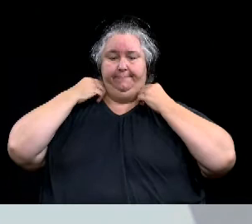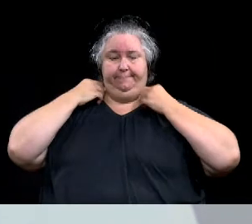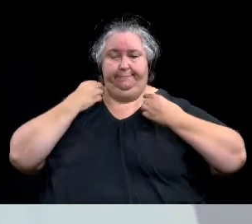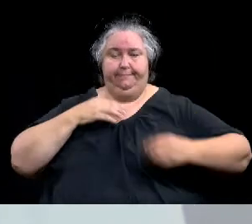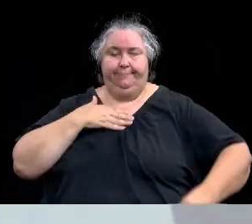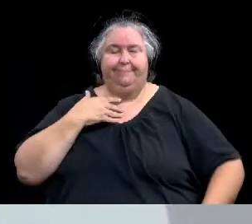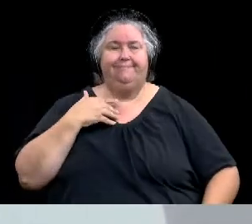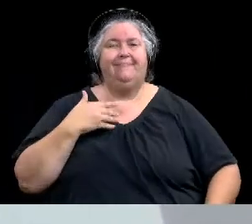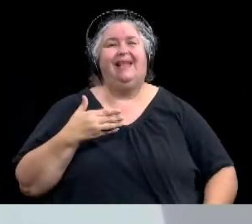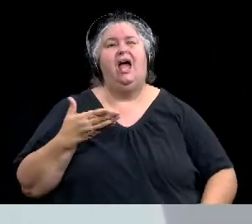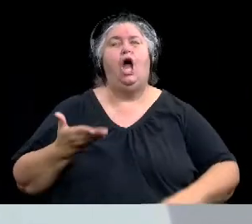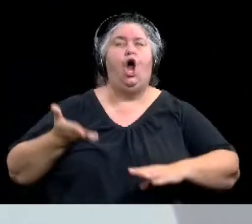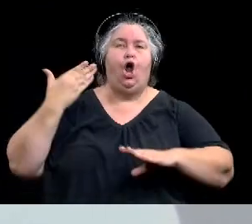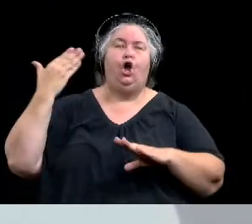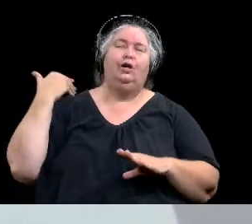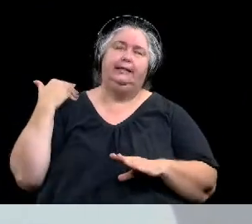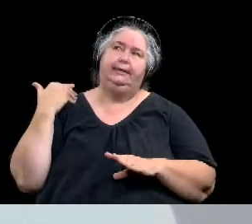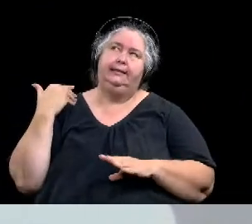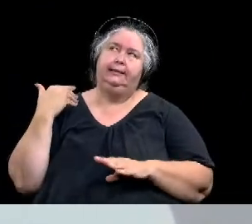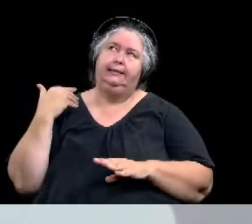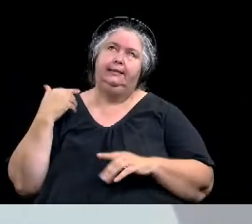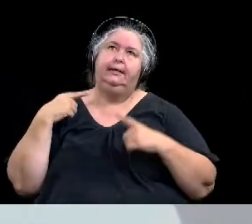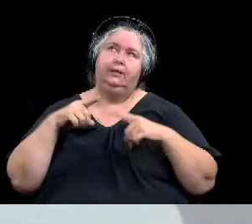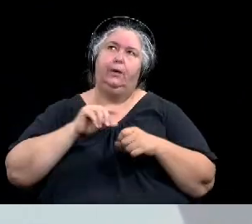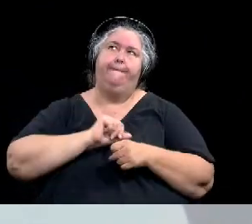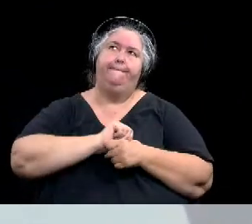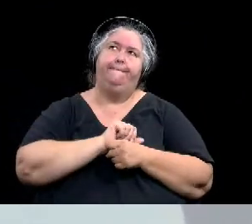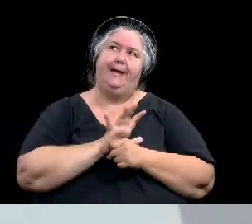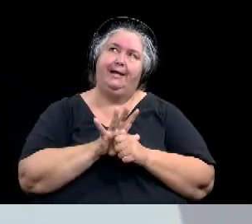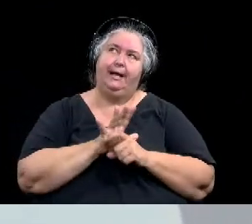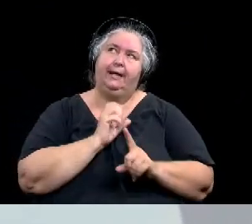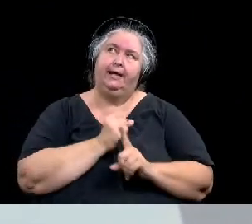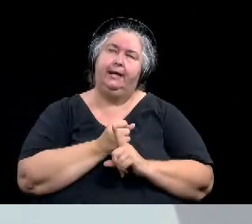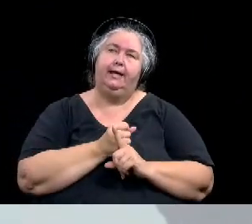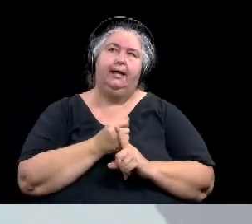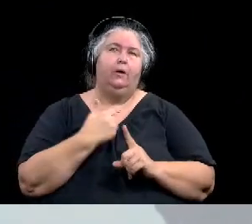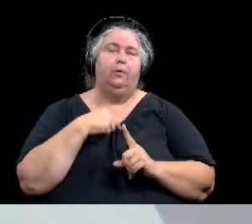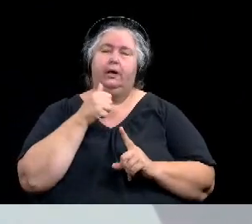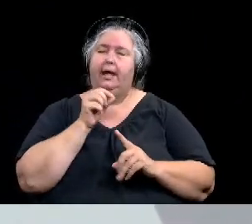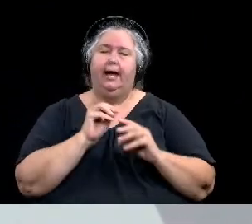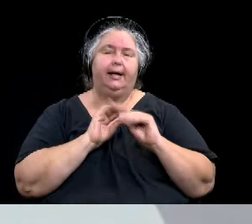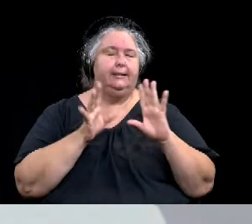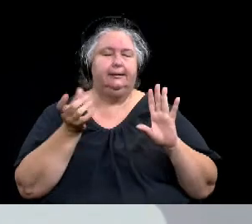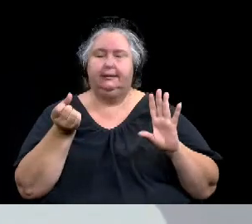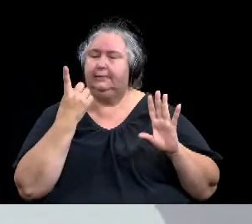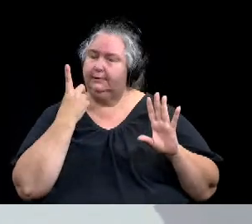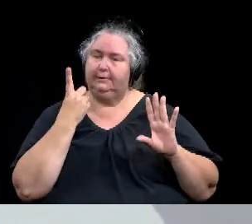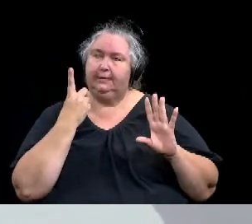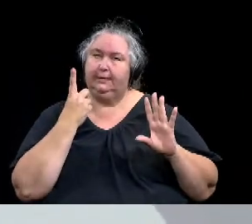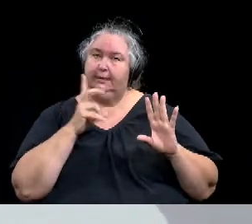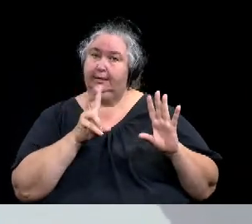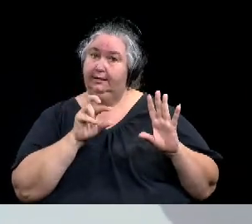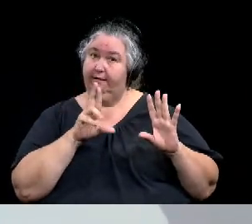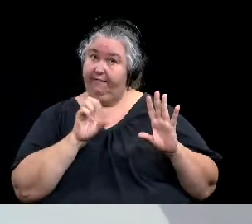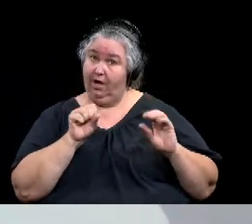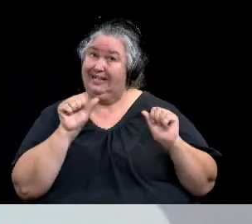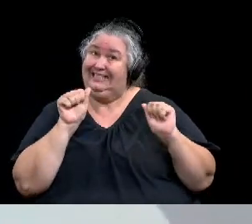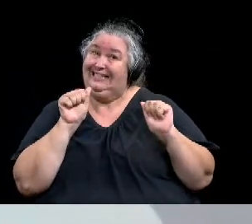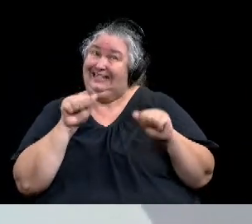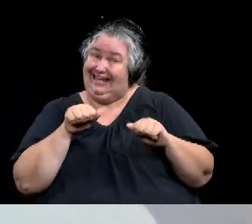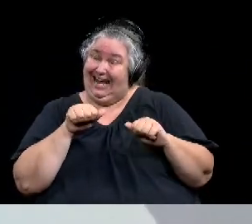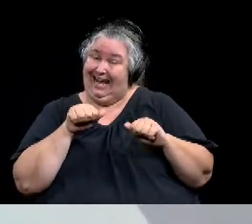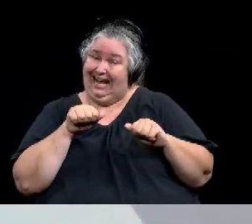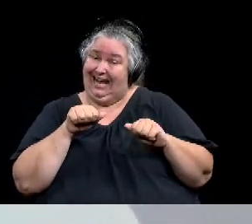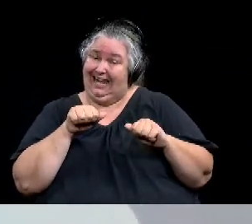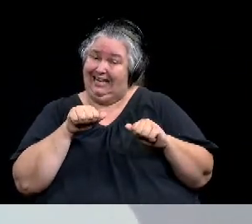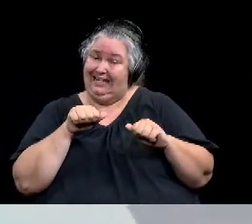Early on in the pandemic, we really weren't clear as to whether the virus could be, we call